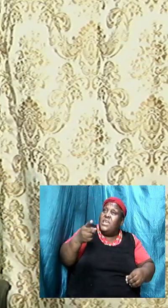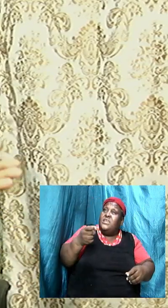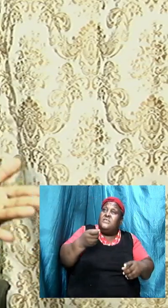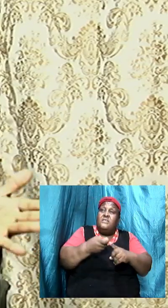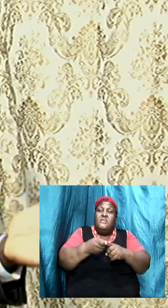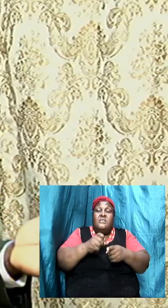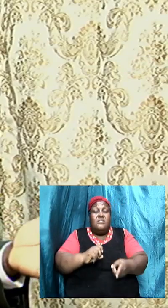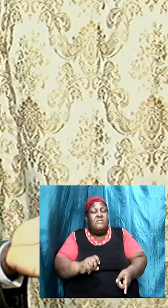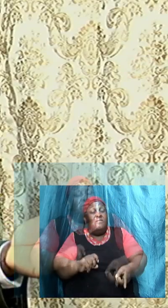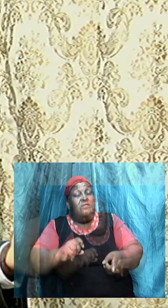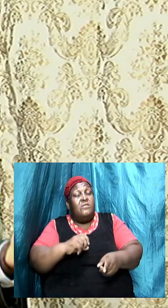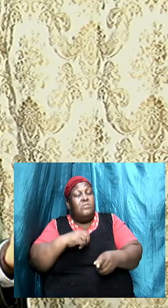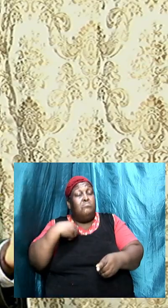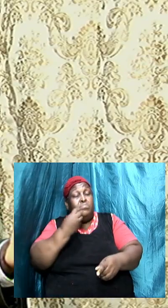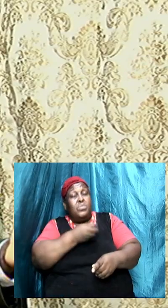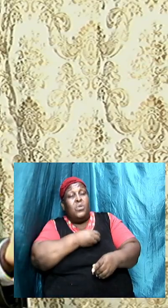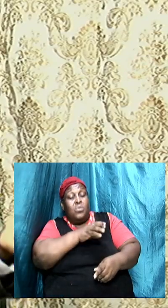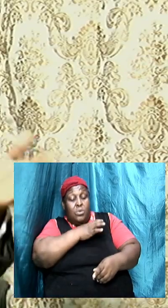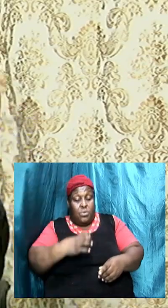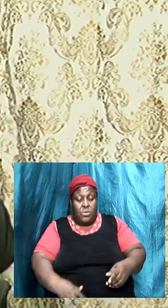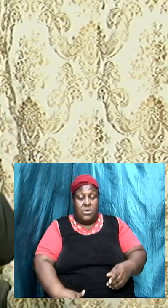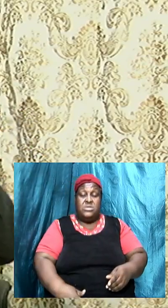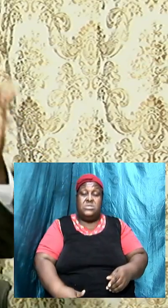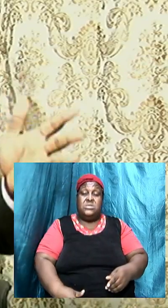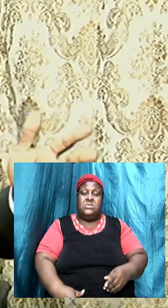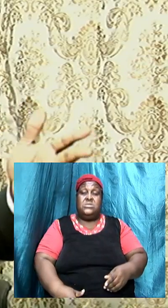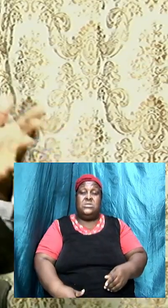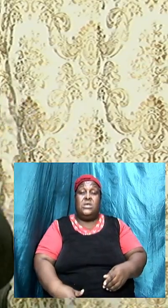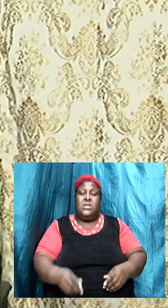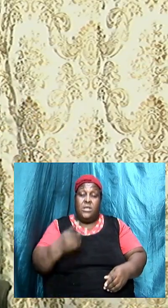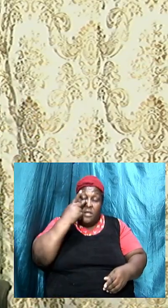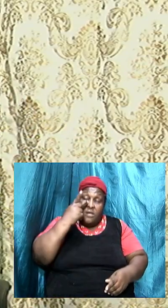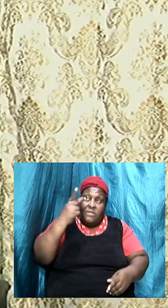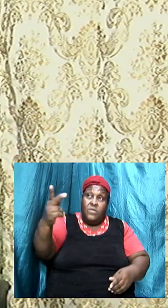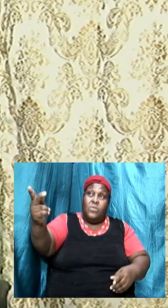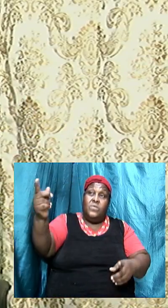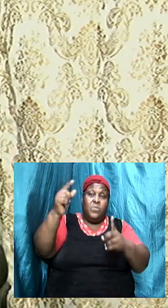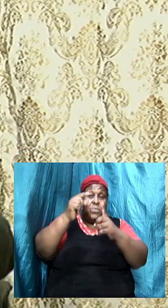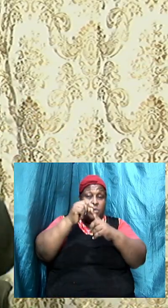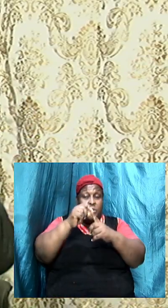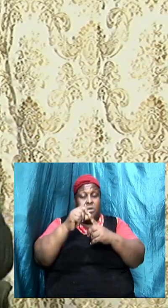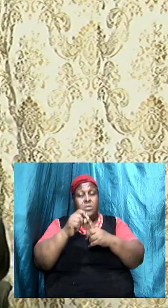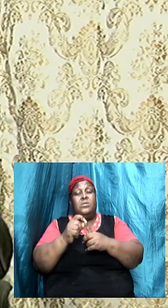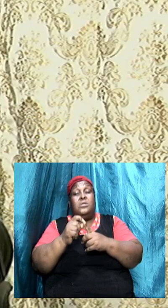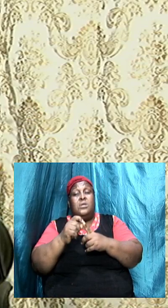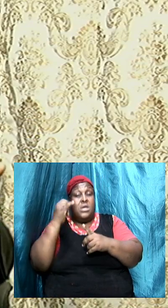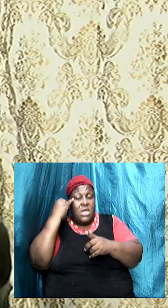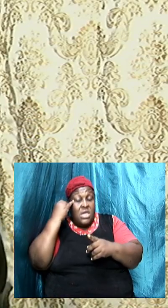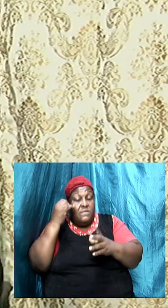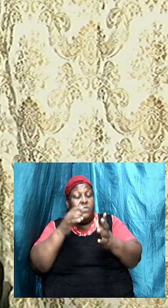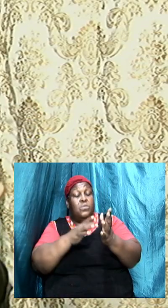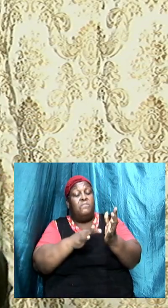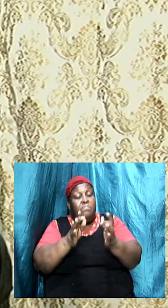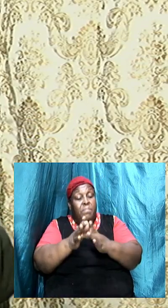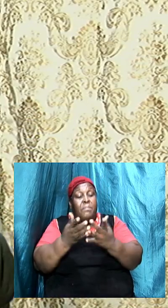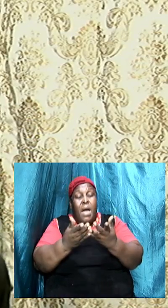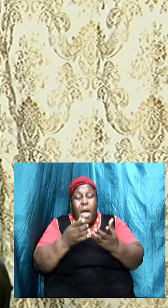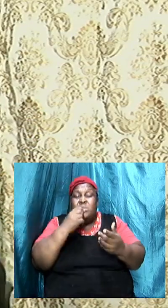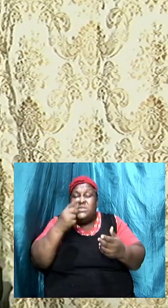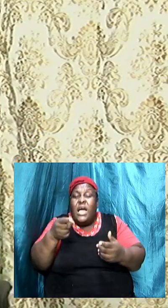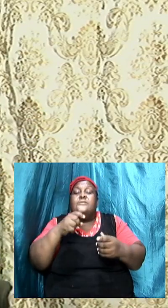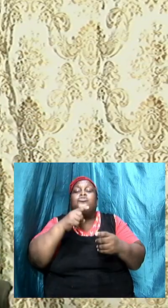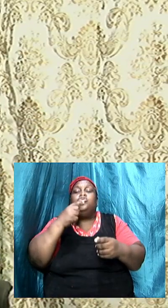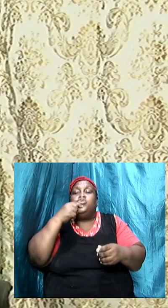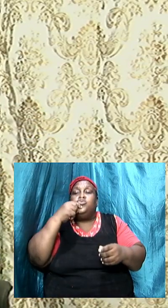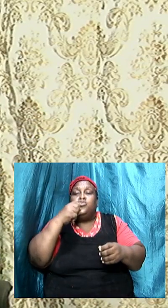Christian worldview, this is how we view the world. This is how we view things. If the Bible says so, I saw